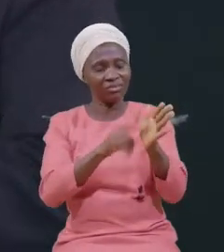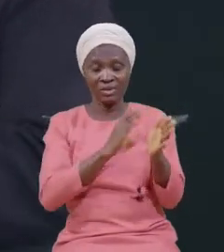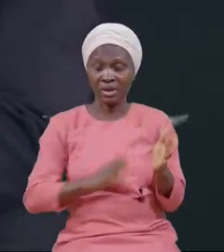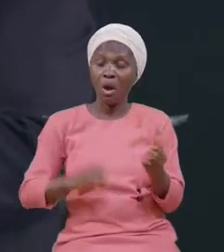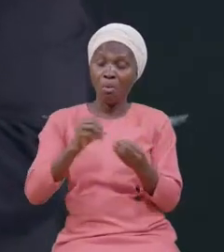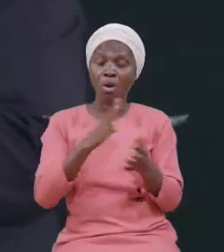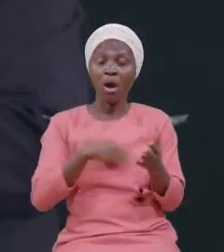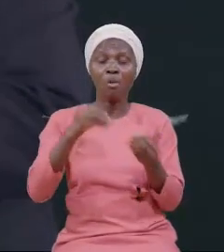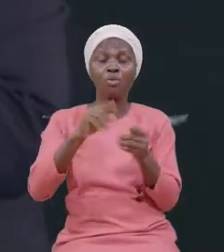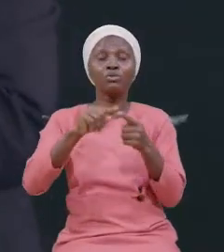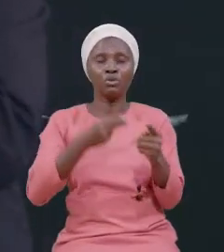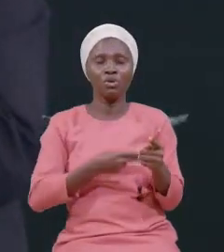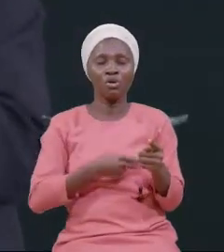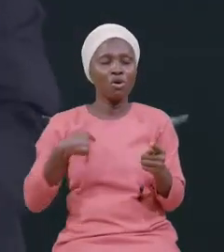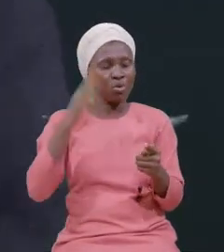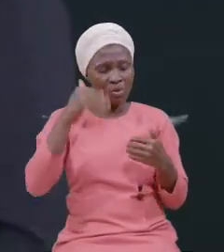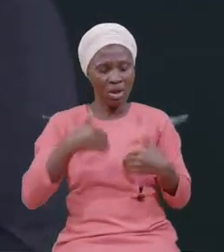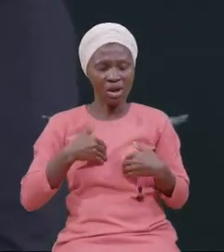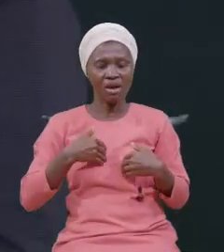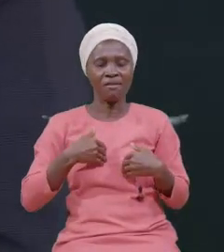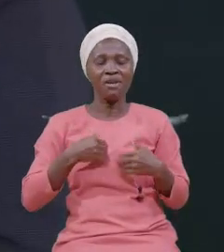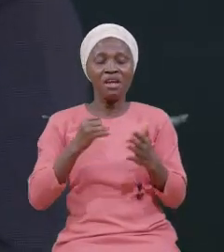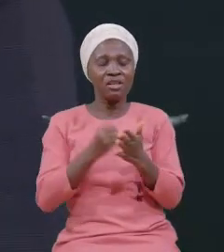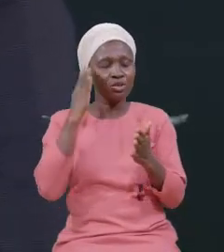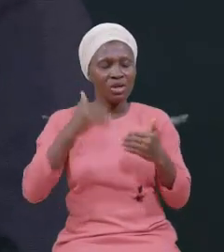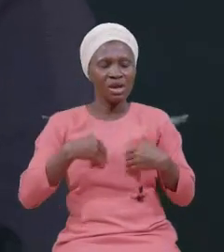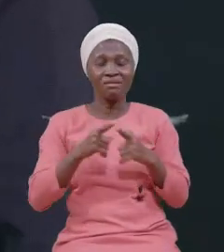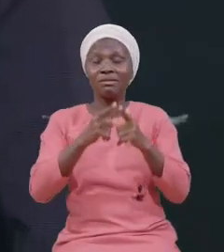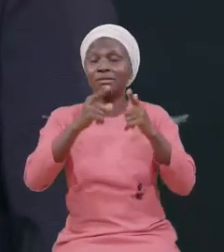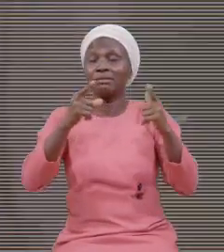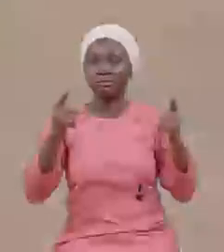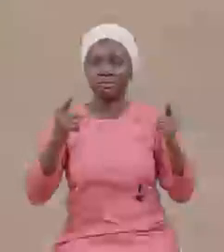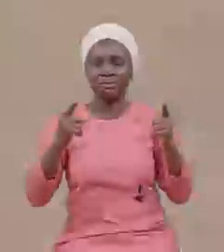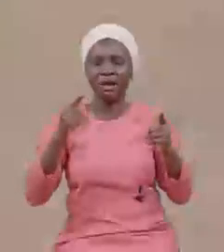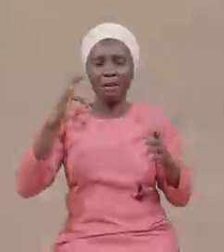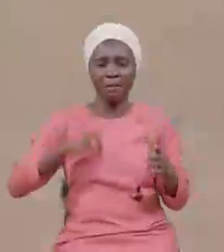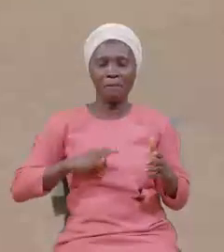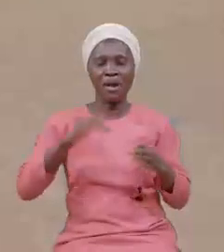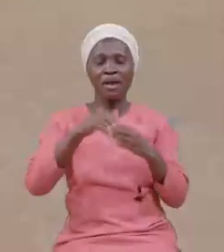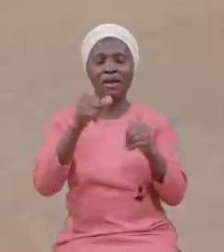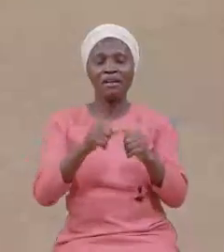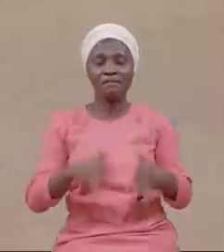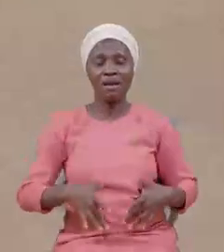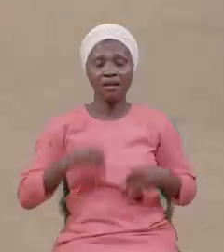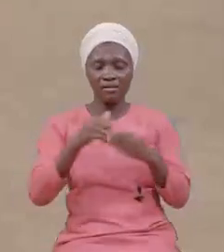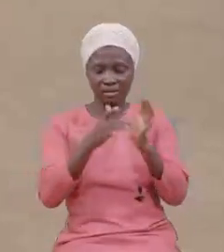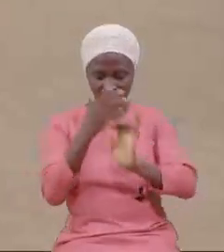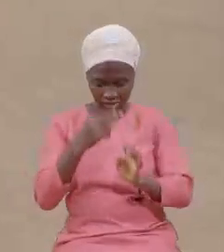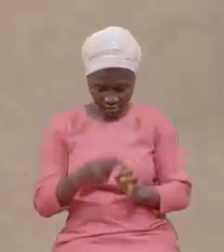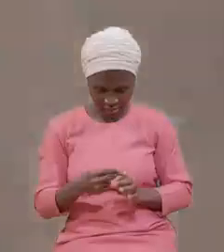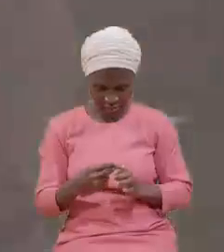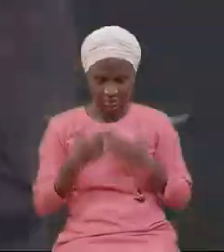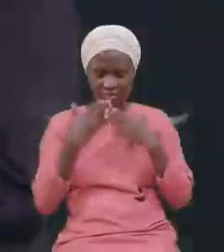the greater benefit manifesting every life in Jesus' name. Thank you, Lord, for the